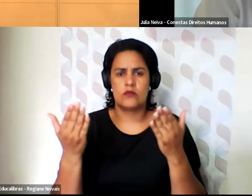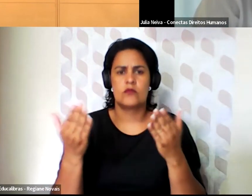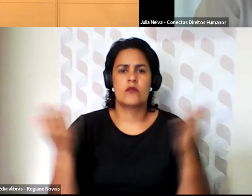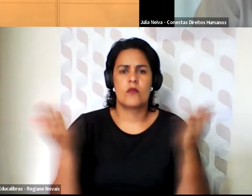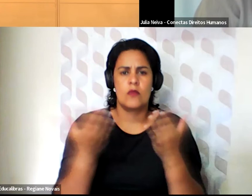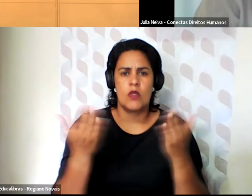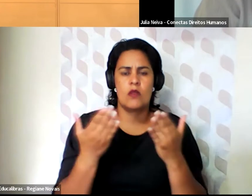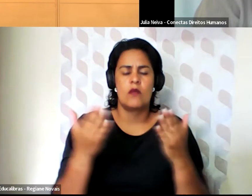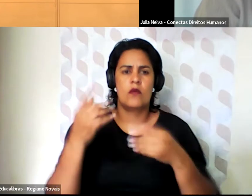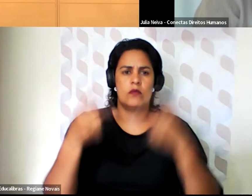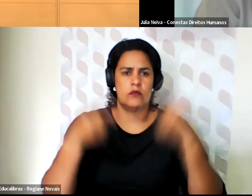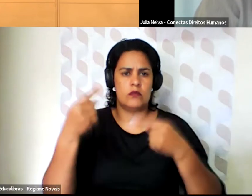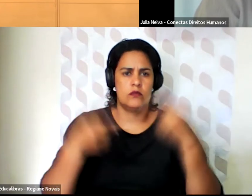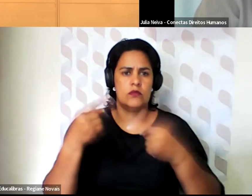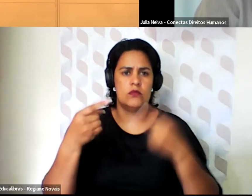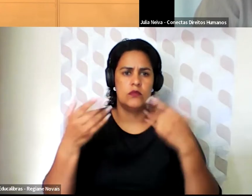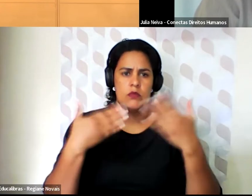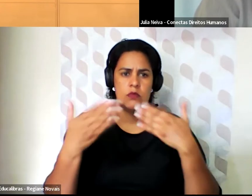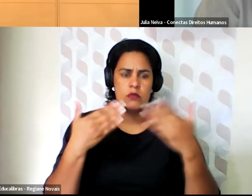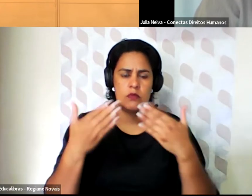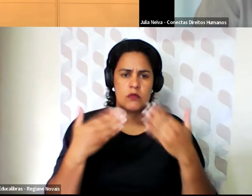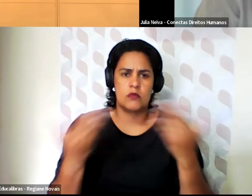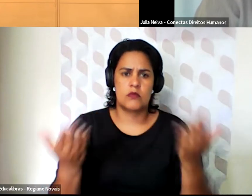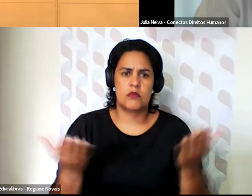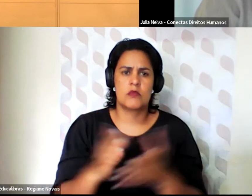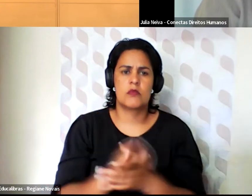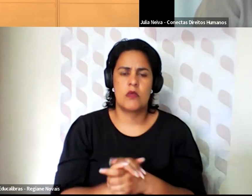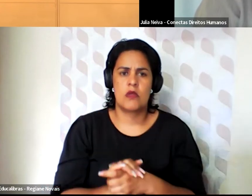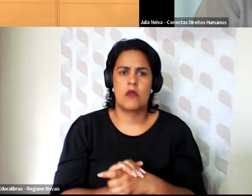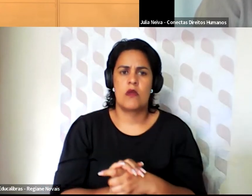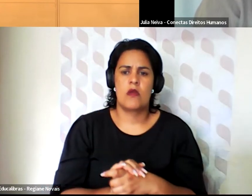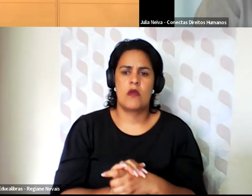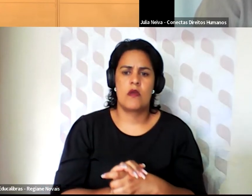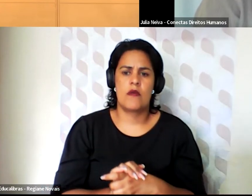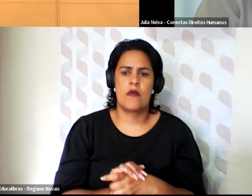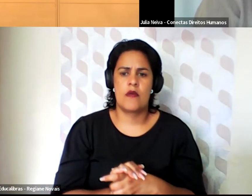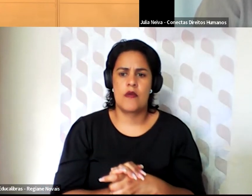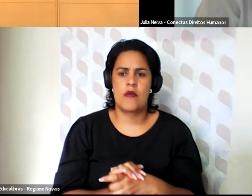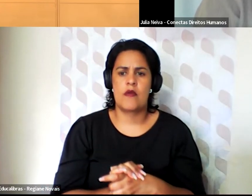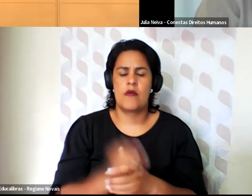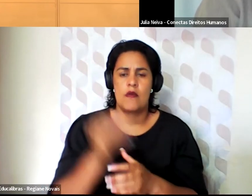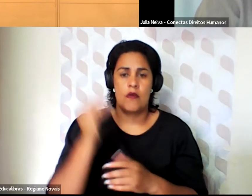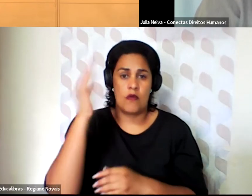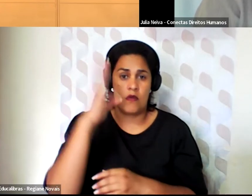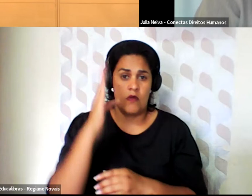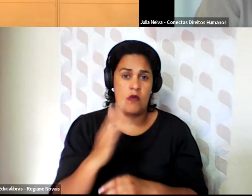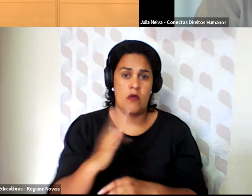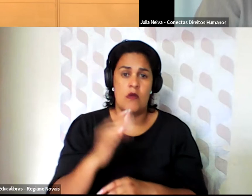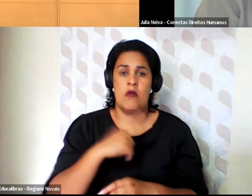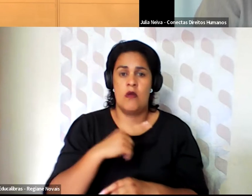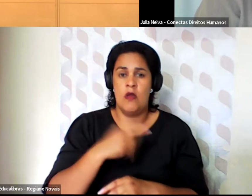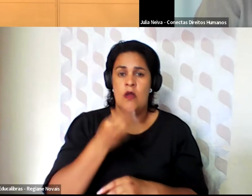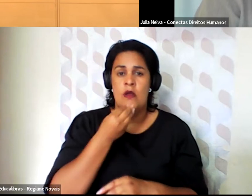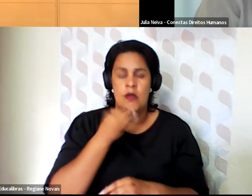in the accession process. I think it's full of opportunity, actually, to discuss issues of policies. There